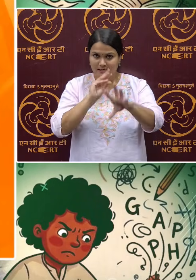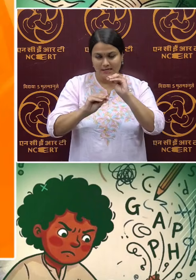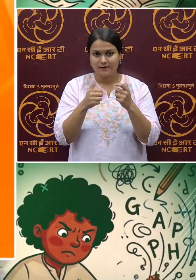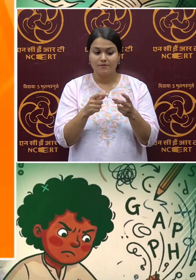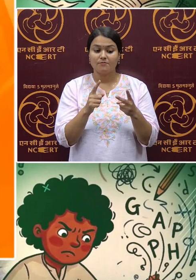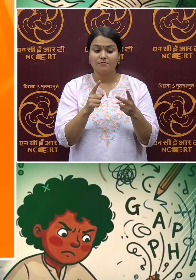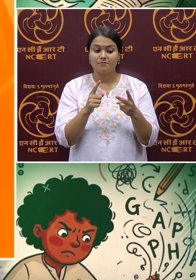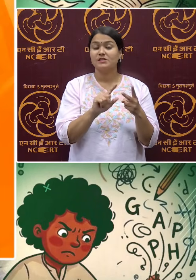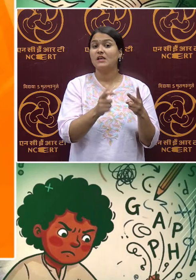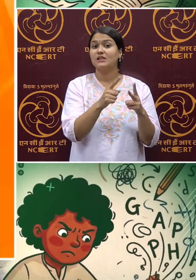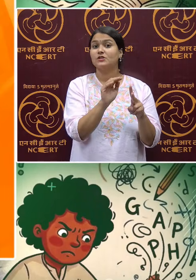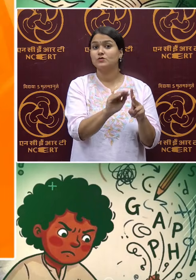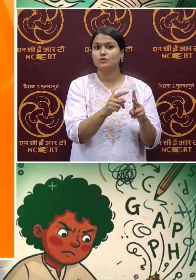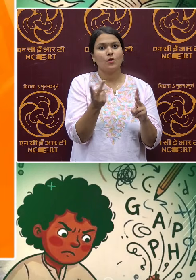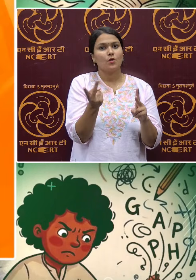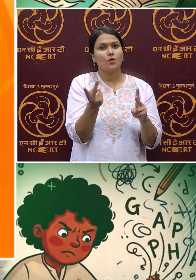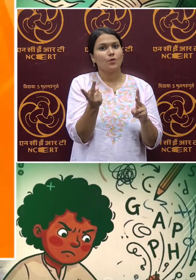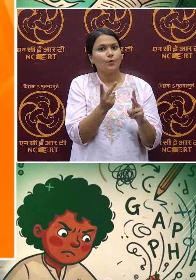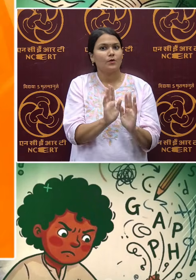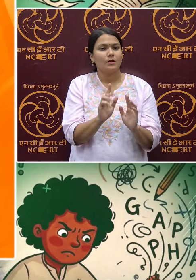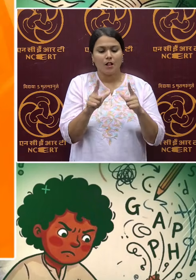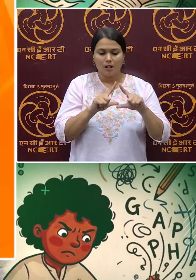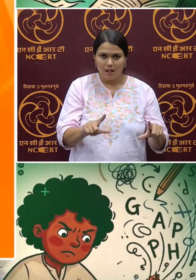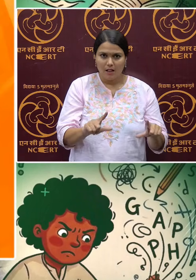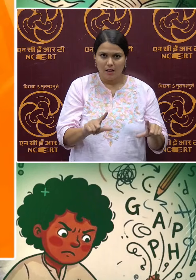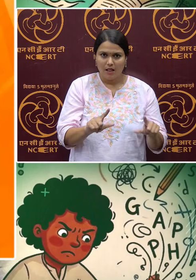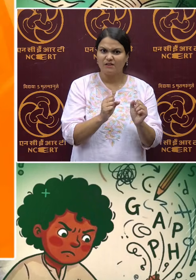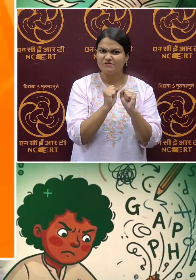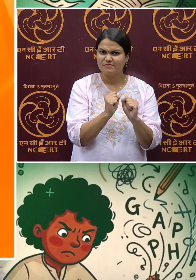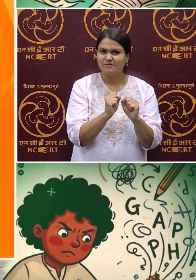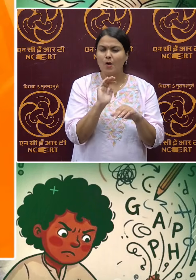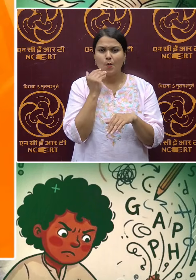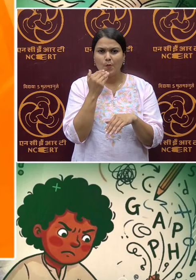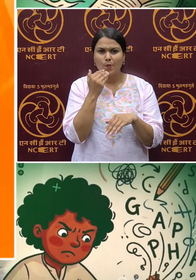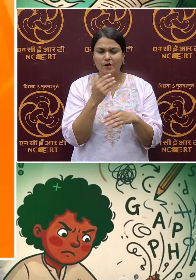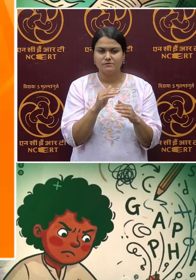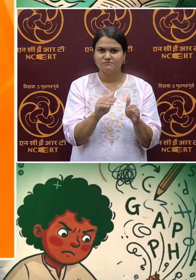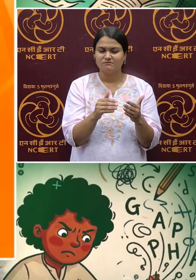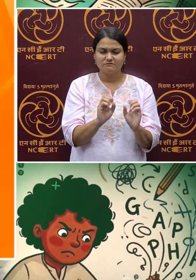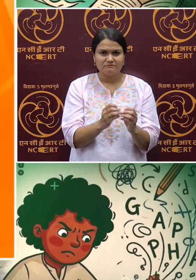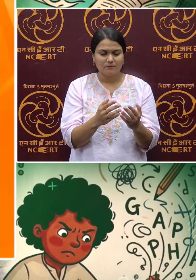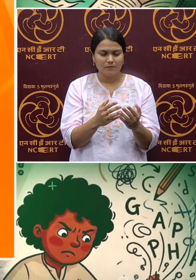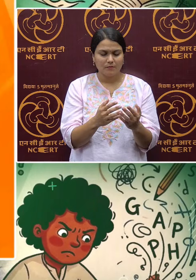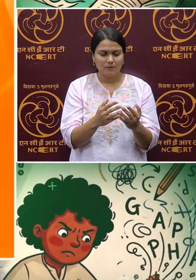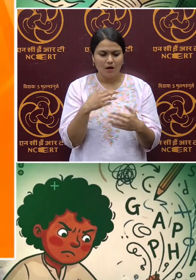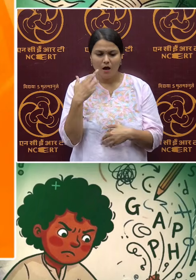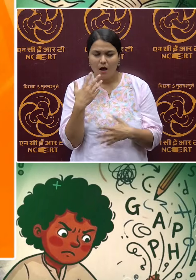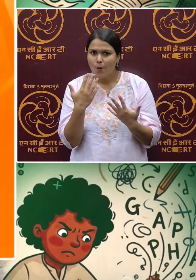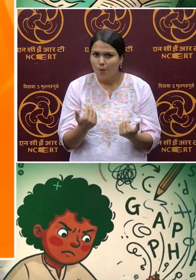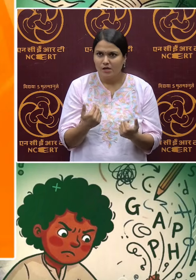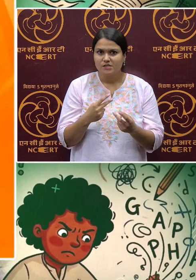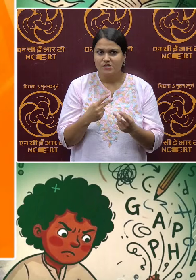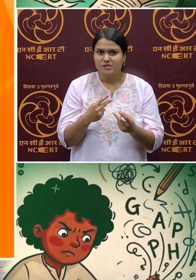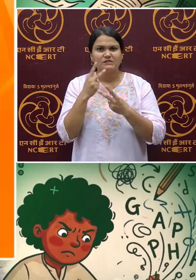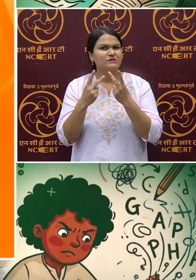other child has got both. Is a language. In the beginning when he came, we thought it is because of lack of